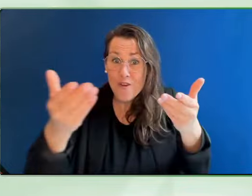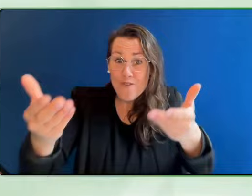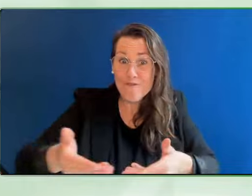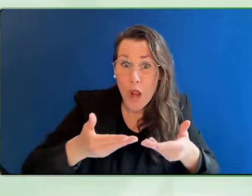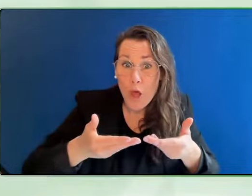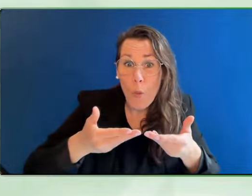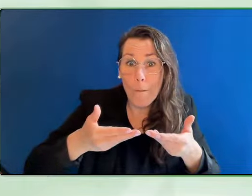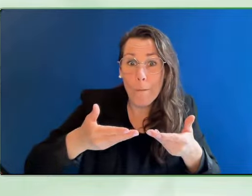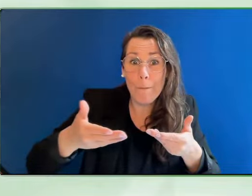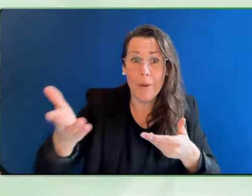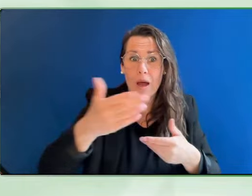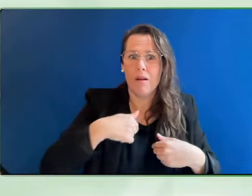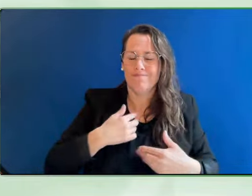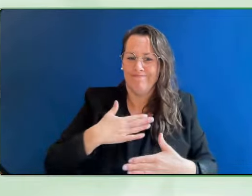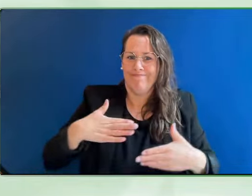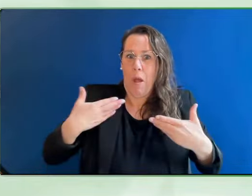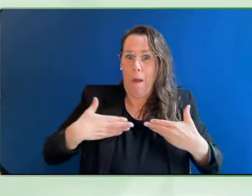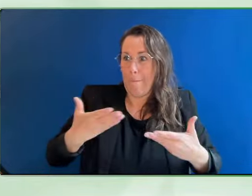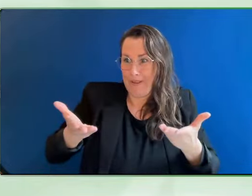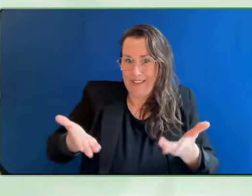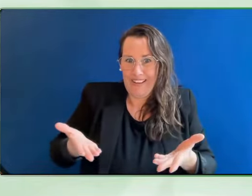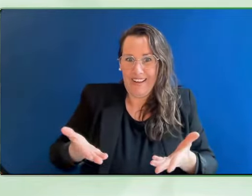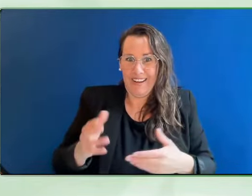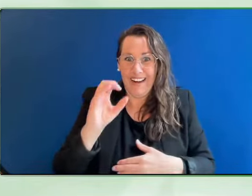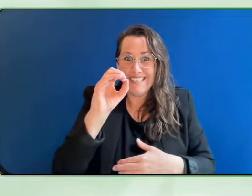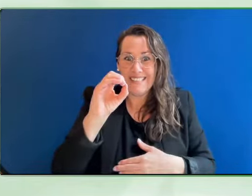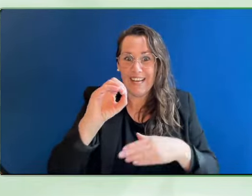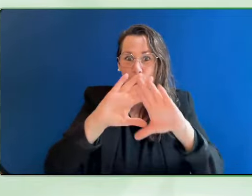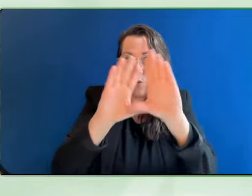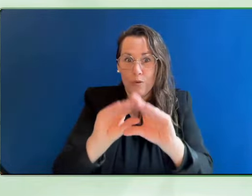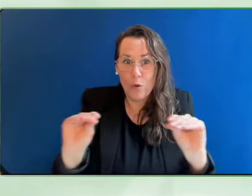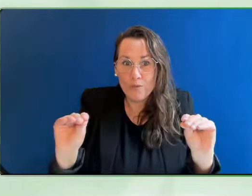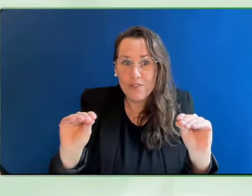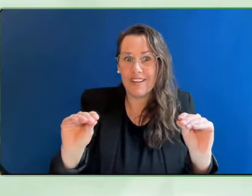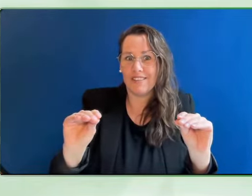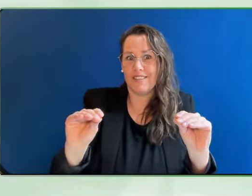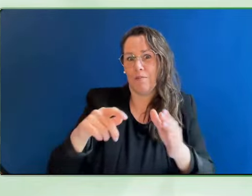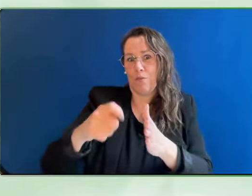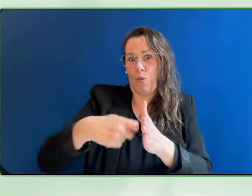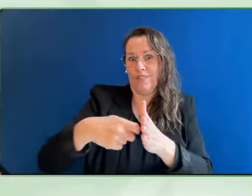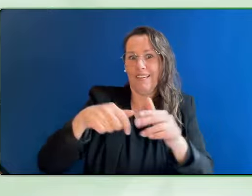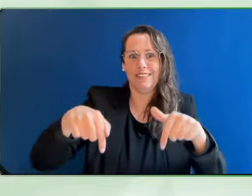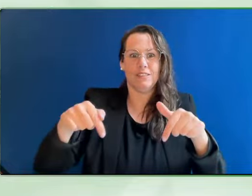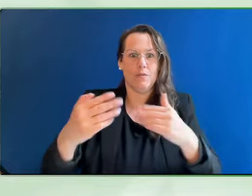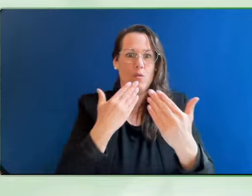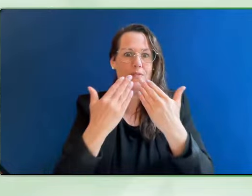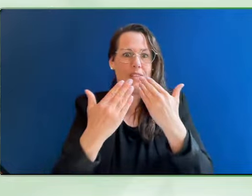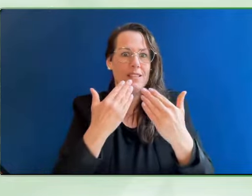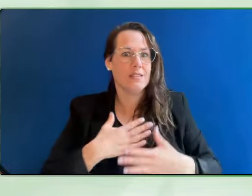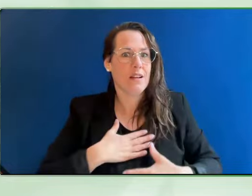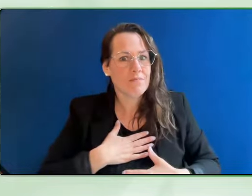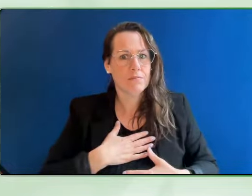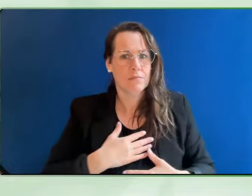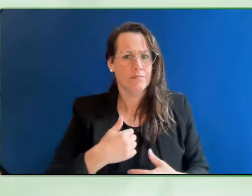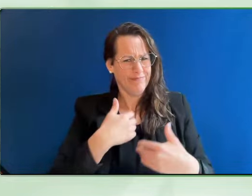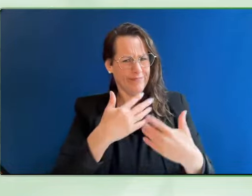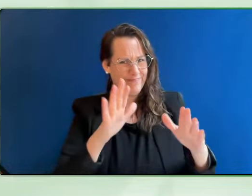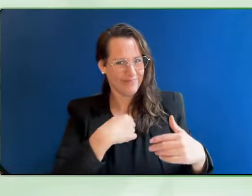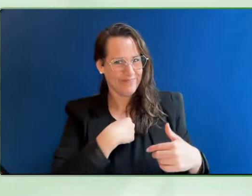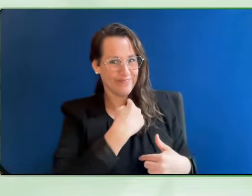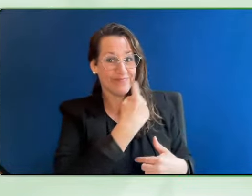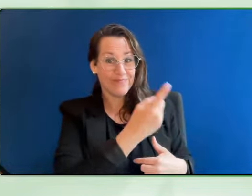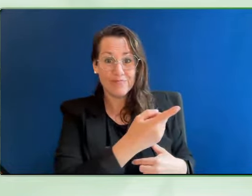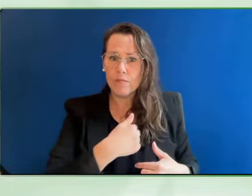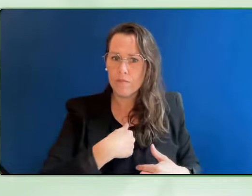born with 1.5 arms. And the first couple of years when I played the trumpet, I only used my